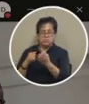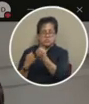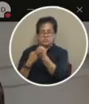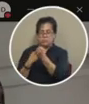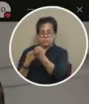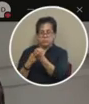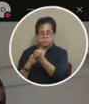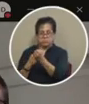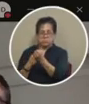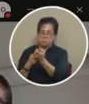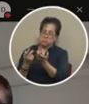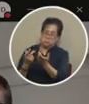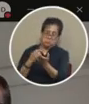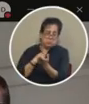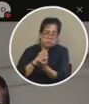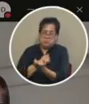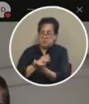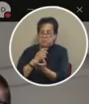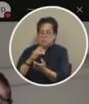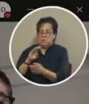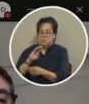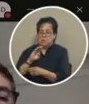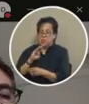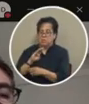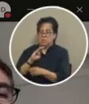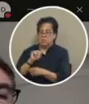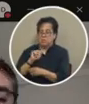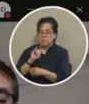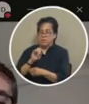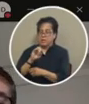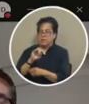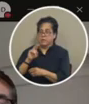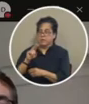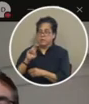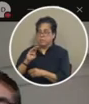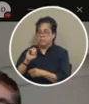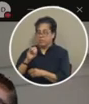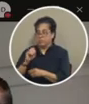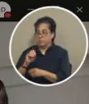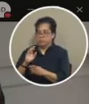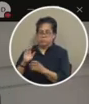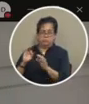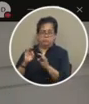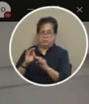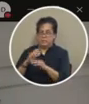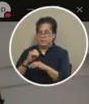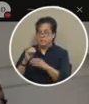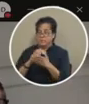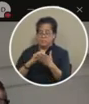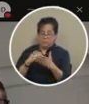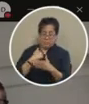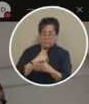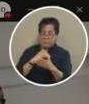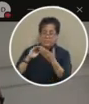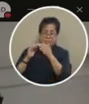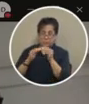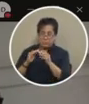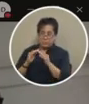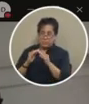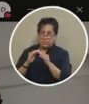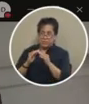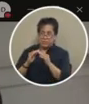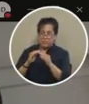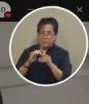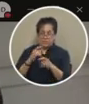of it. They absolutely love the Valle Bajo. They're proud to be from the Lower Valley. And there are some members of the community who think it's